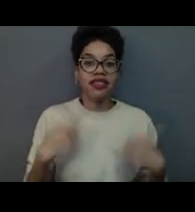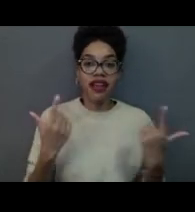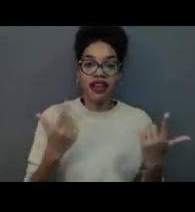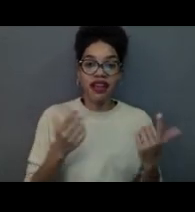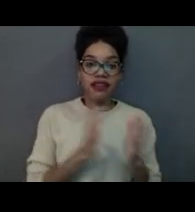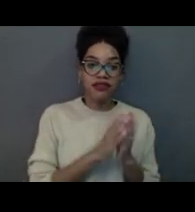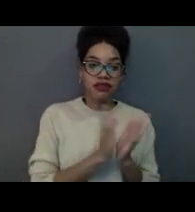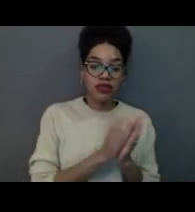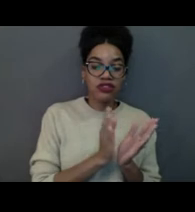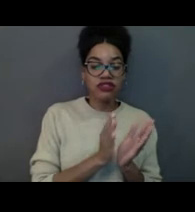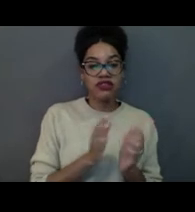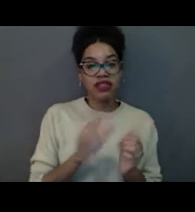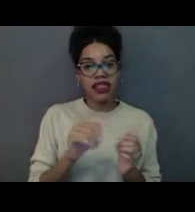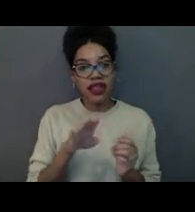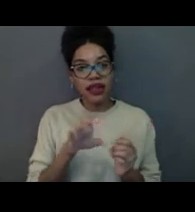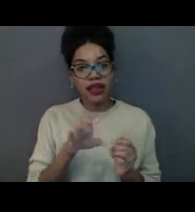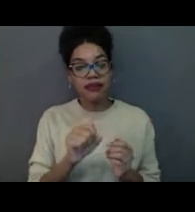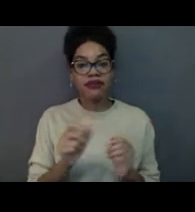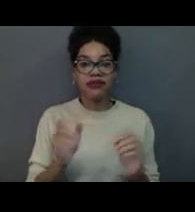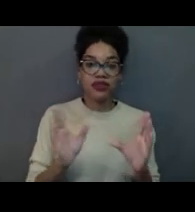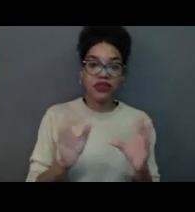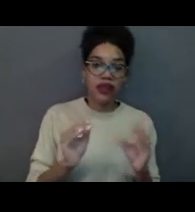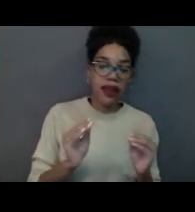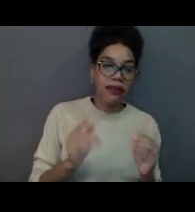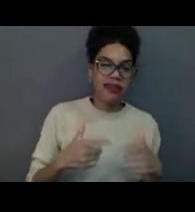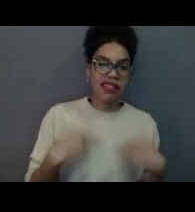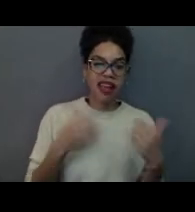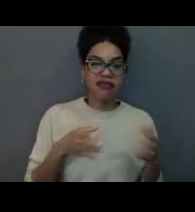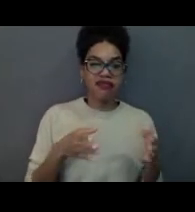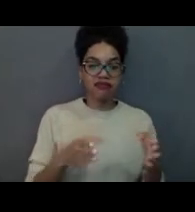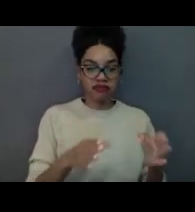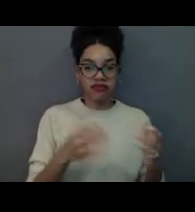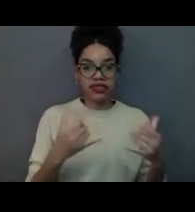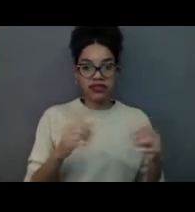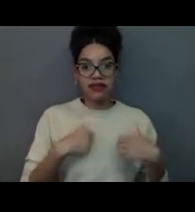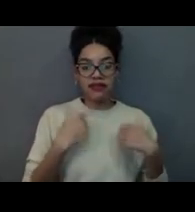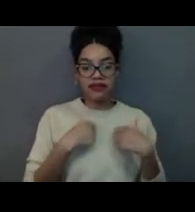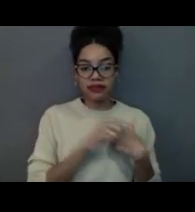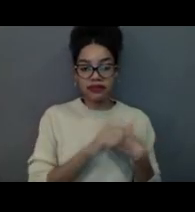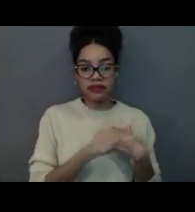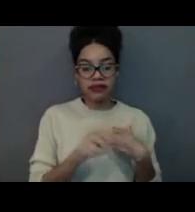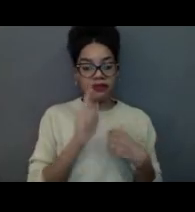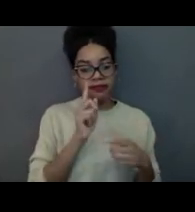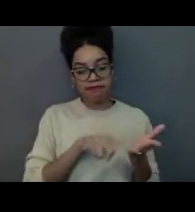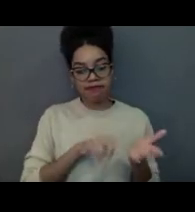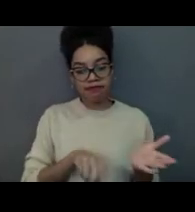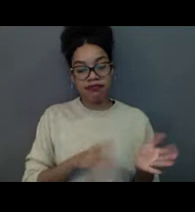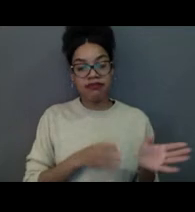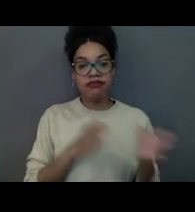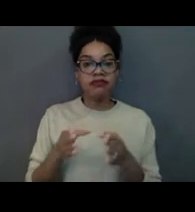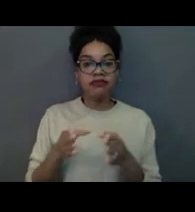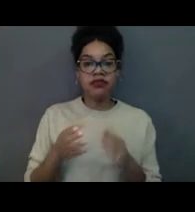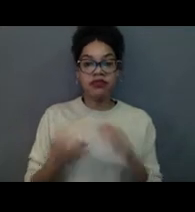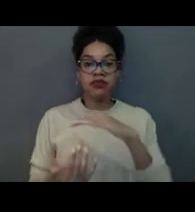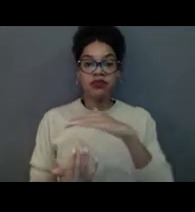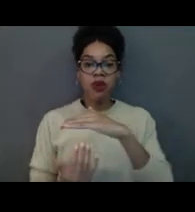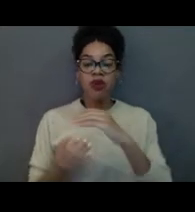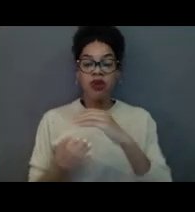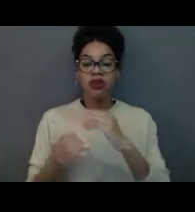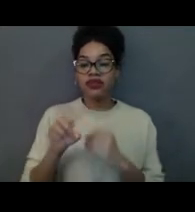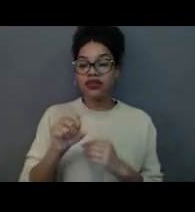clams, and mussels, live crab, live lobsters out of the Long Beach office, smoked salmon. Sometimes